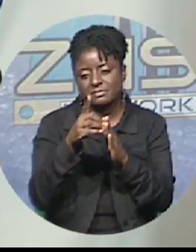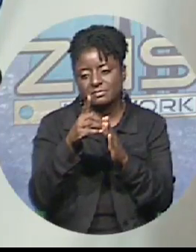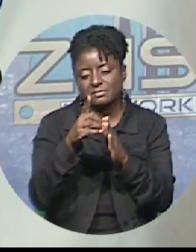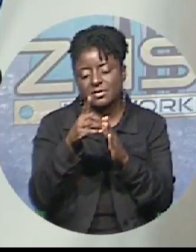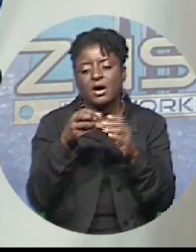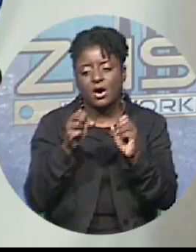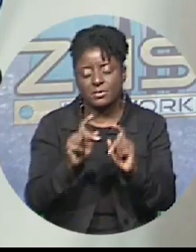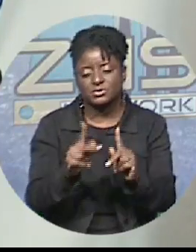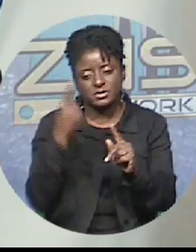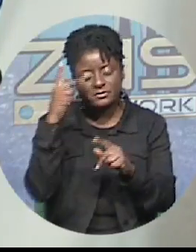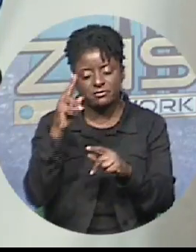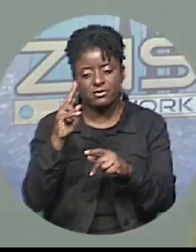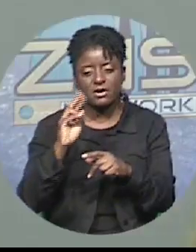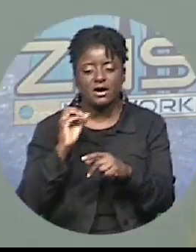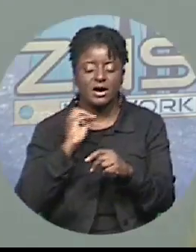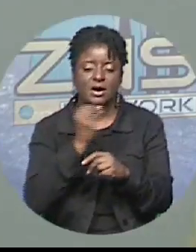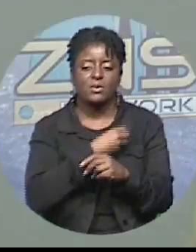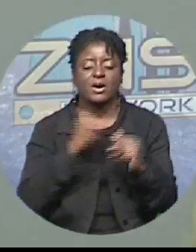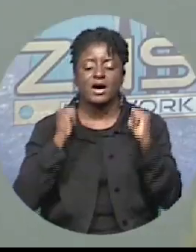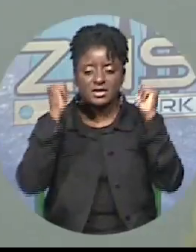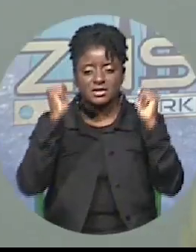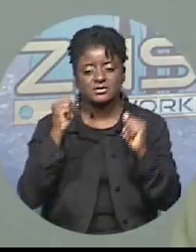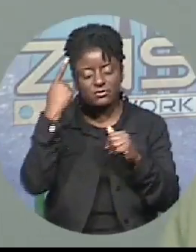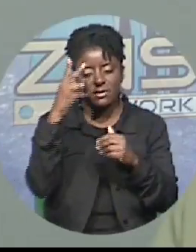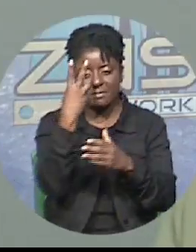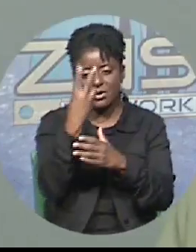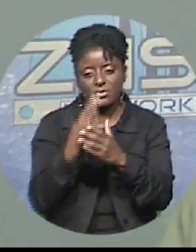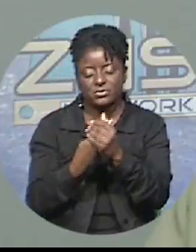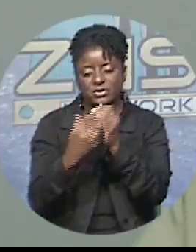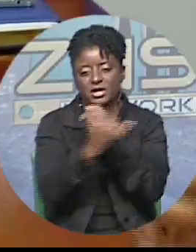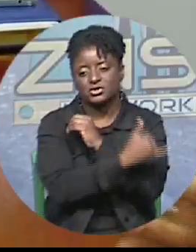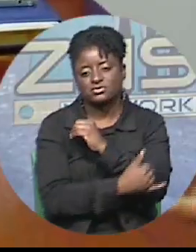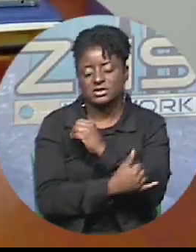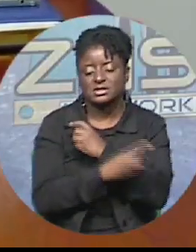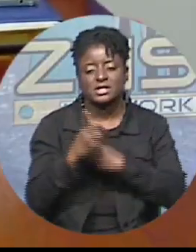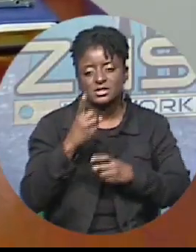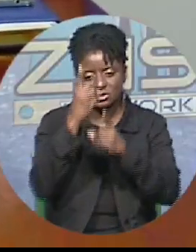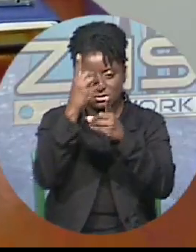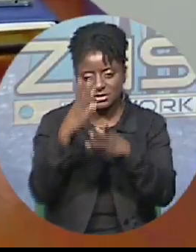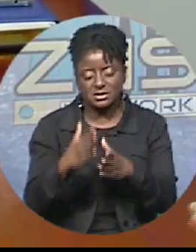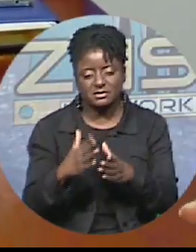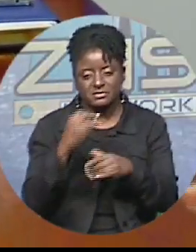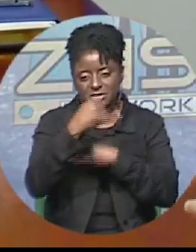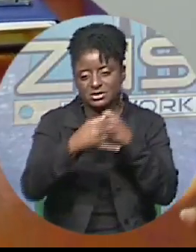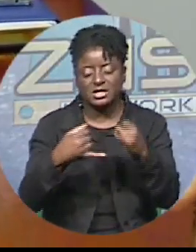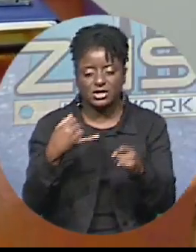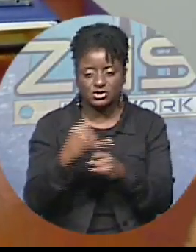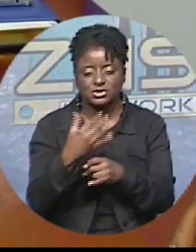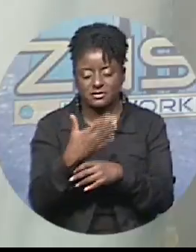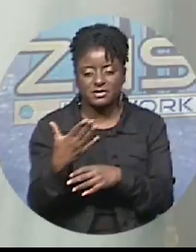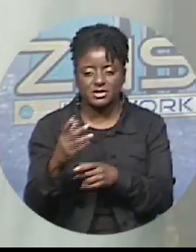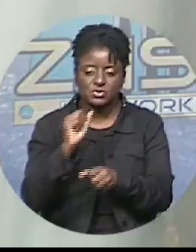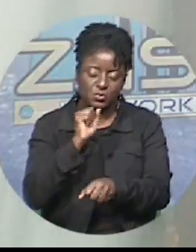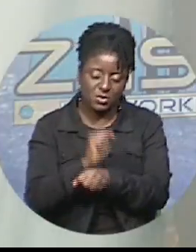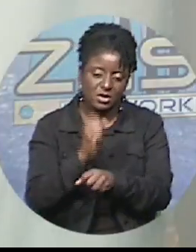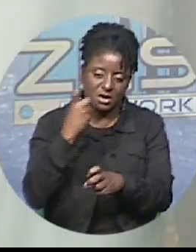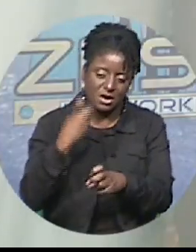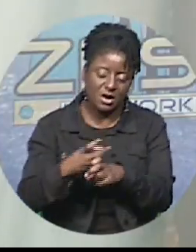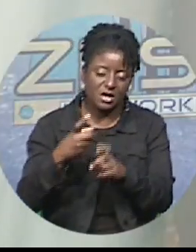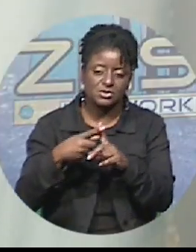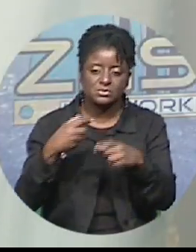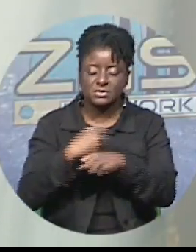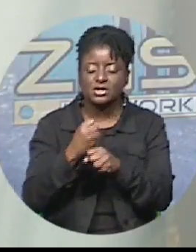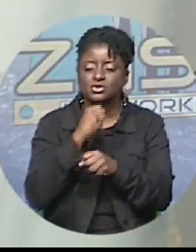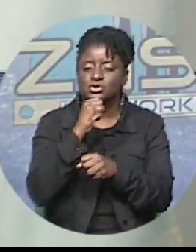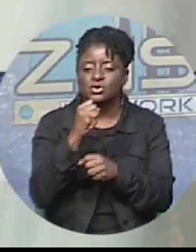our athletes for both countries. Director of the International Affairs, Neville Stiles, worked tirelessly to ensure today's signing. It is very,